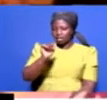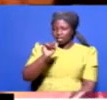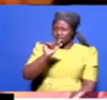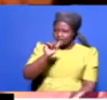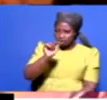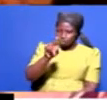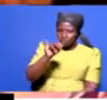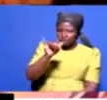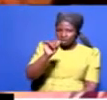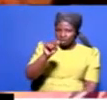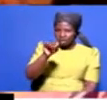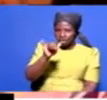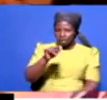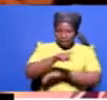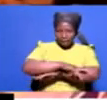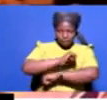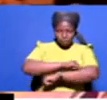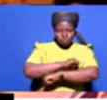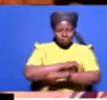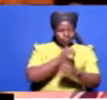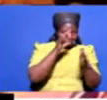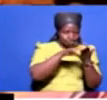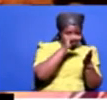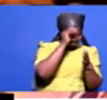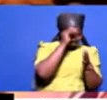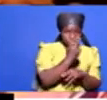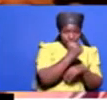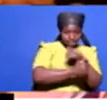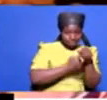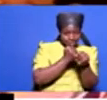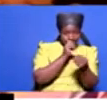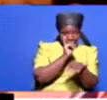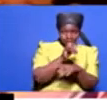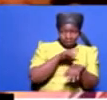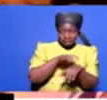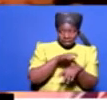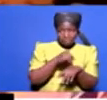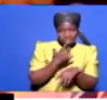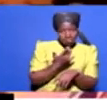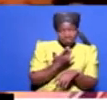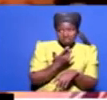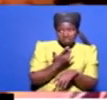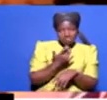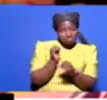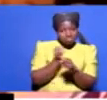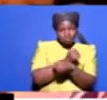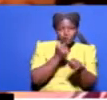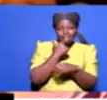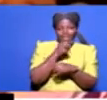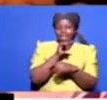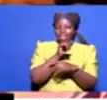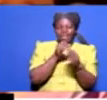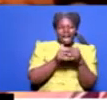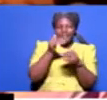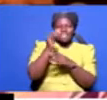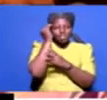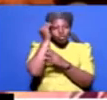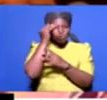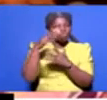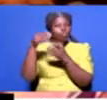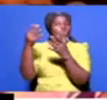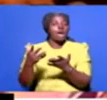spent 2 years. Back then, there was no telling where this journey would land him. However,